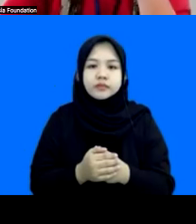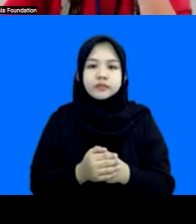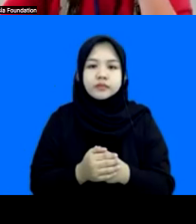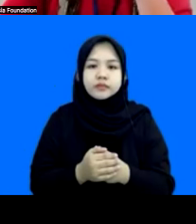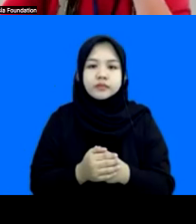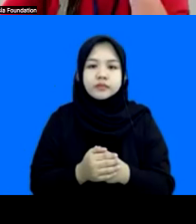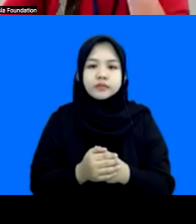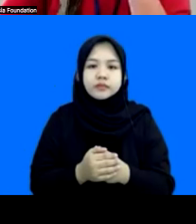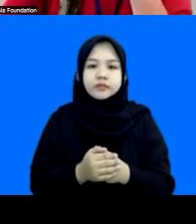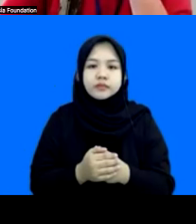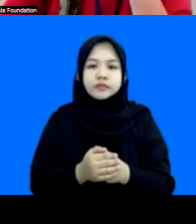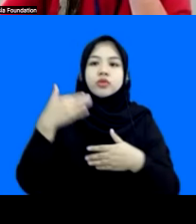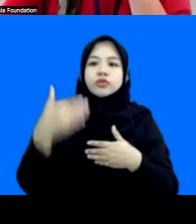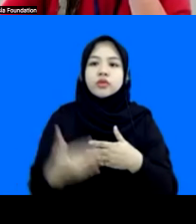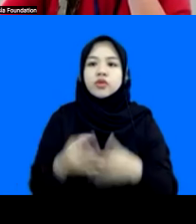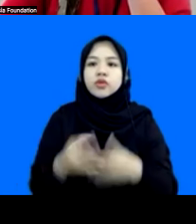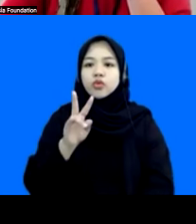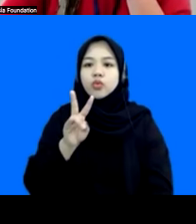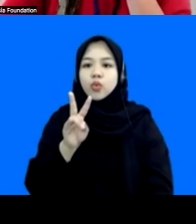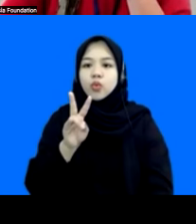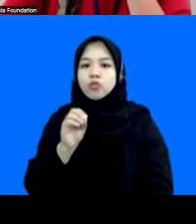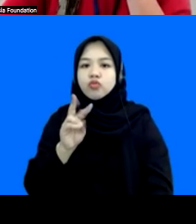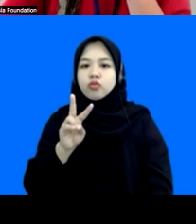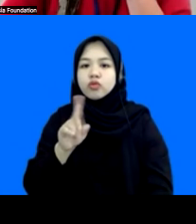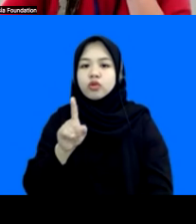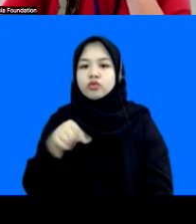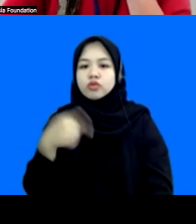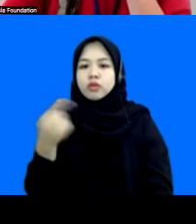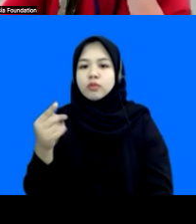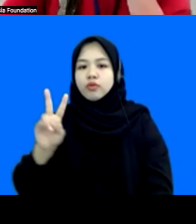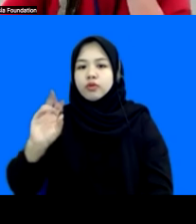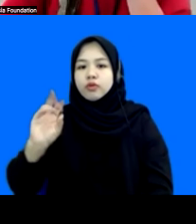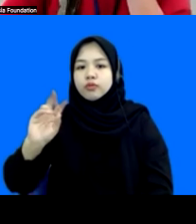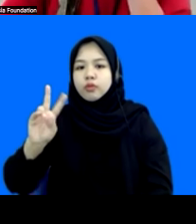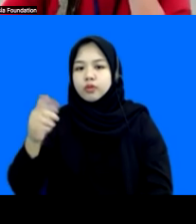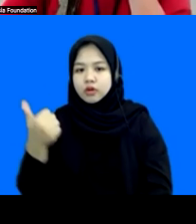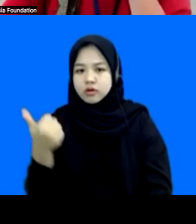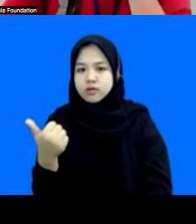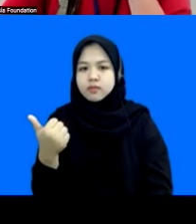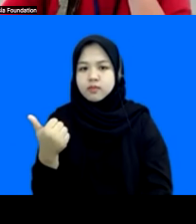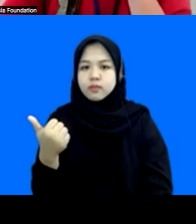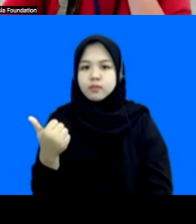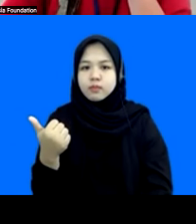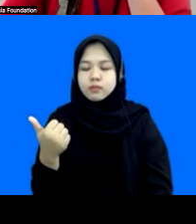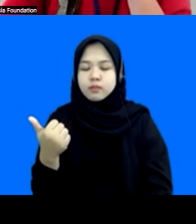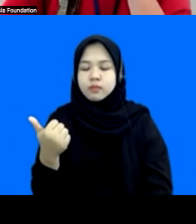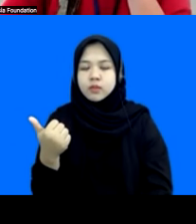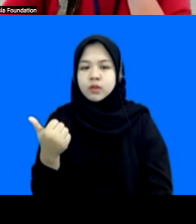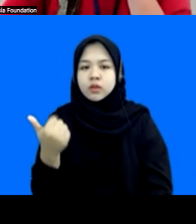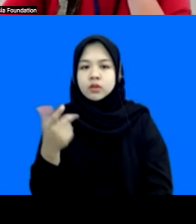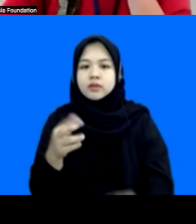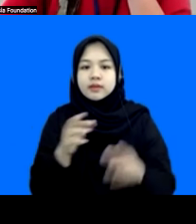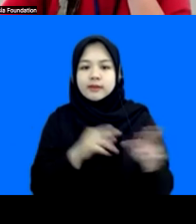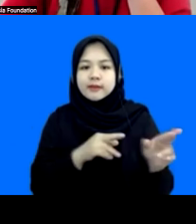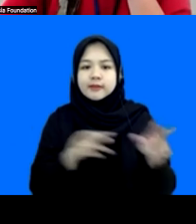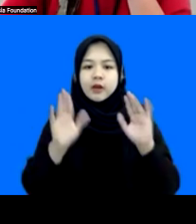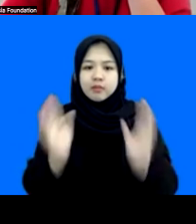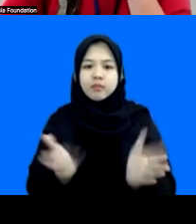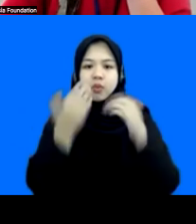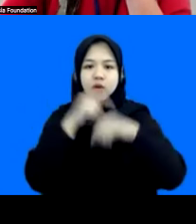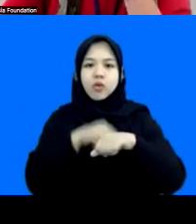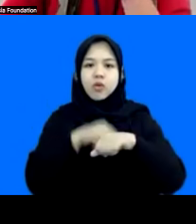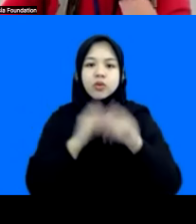plan of 2021 to 2026, so in this midterm development plan, we